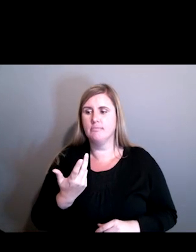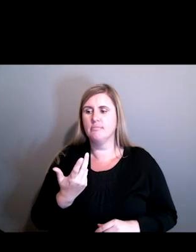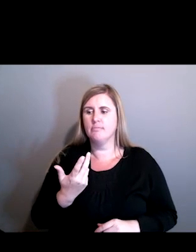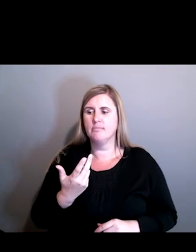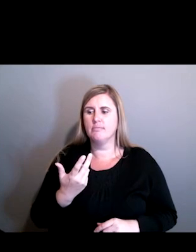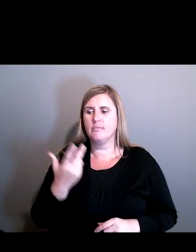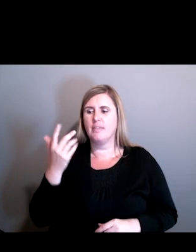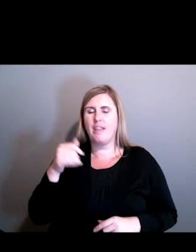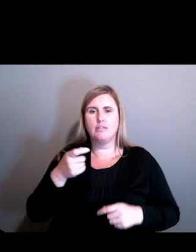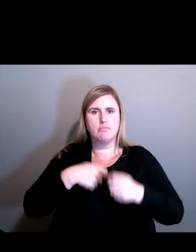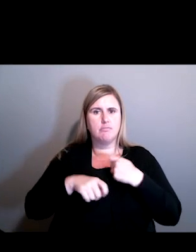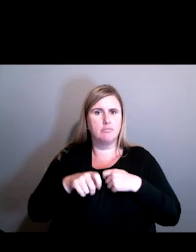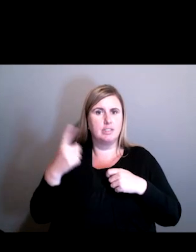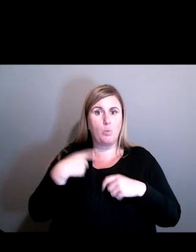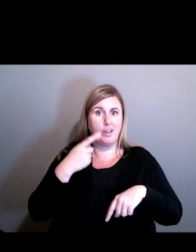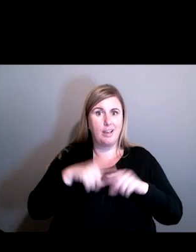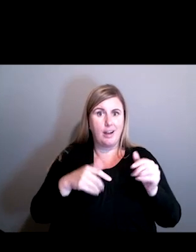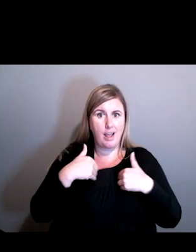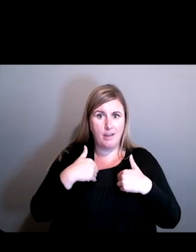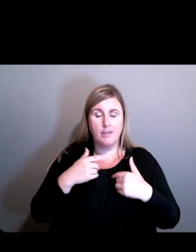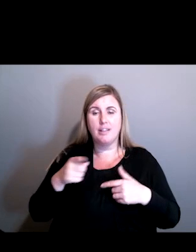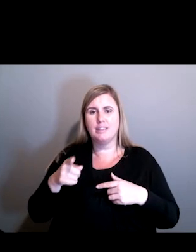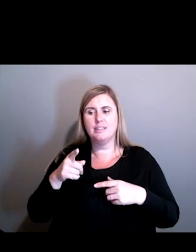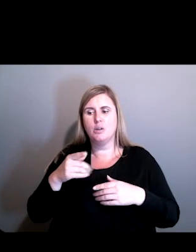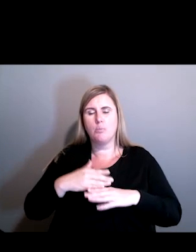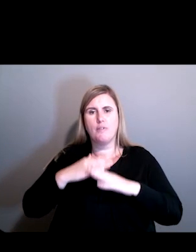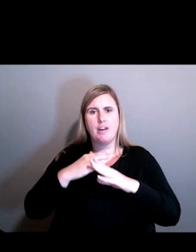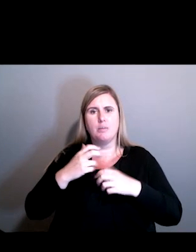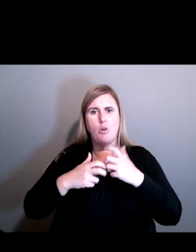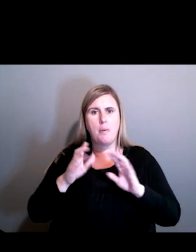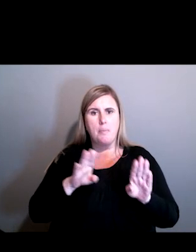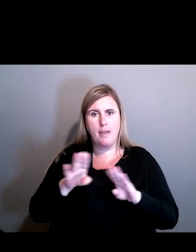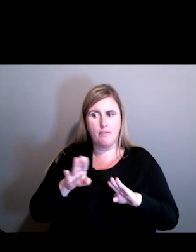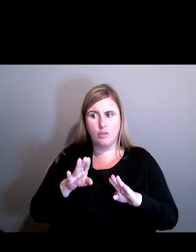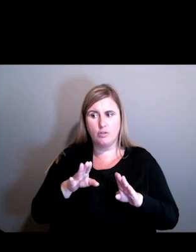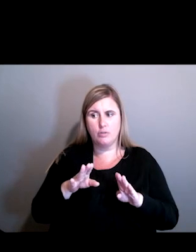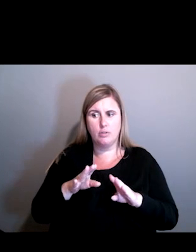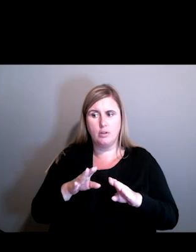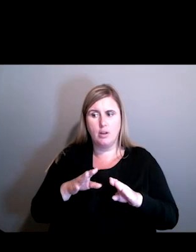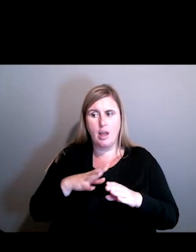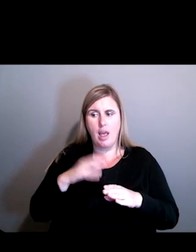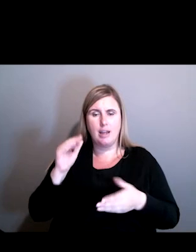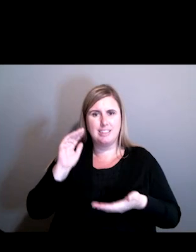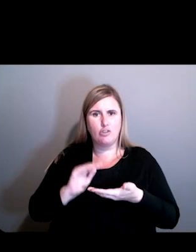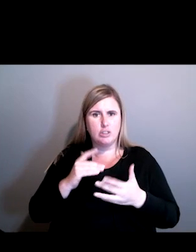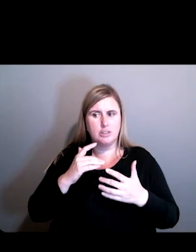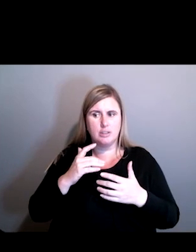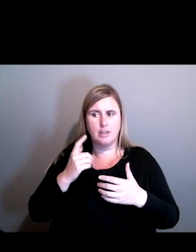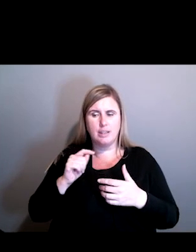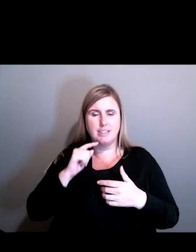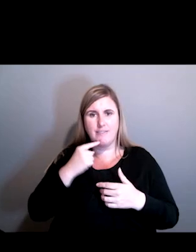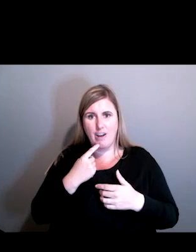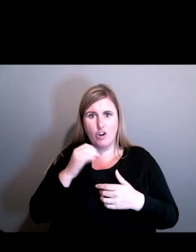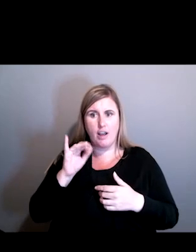place of something that we can't have. And this will help prevent problem behavior and decrease like the severity of